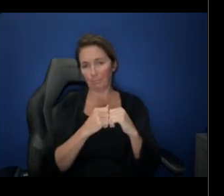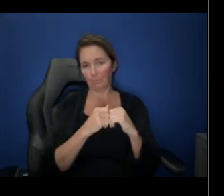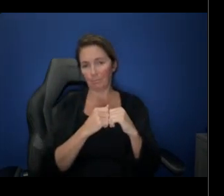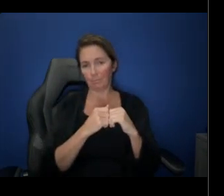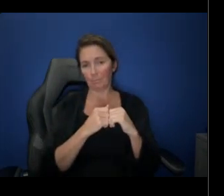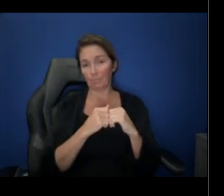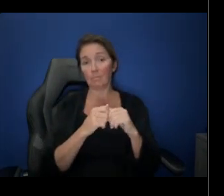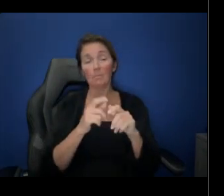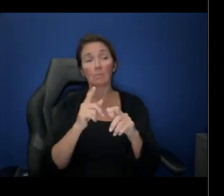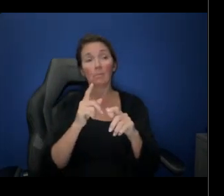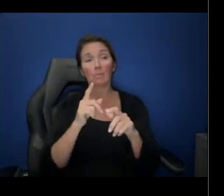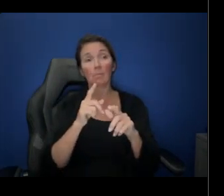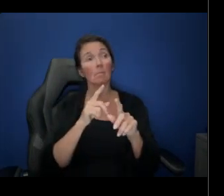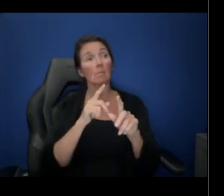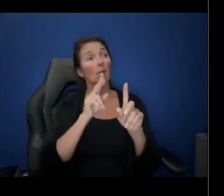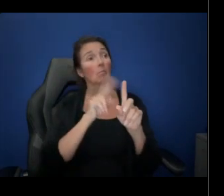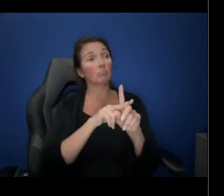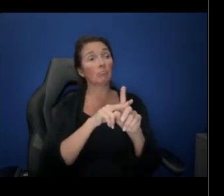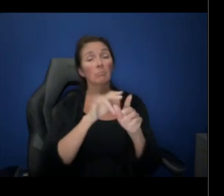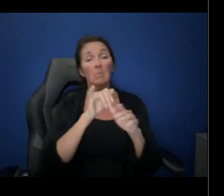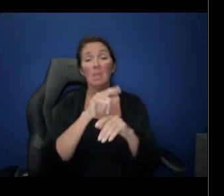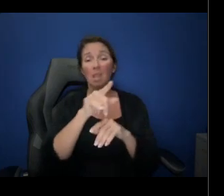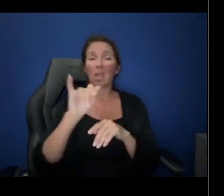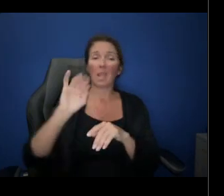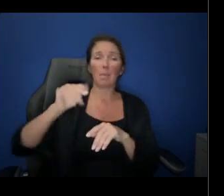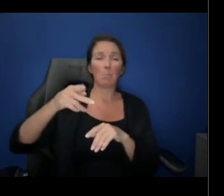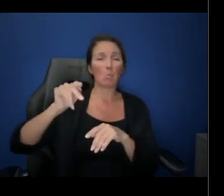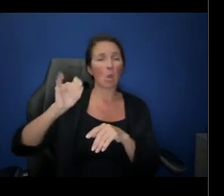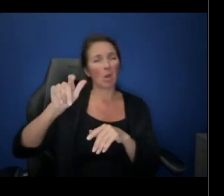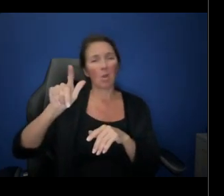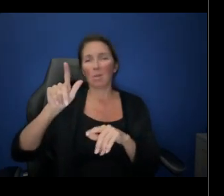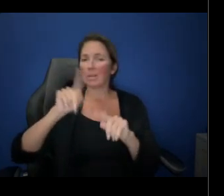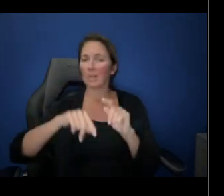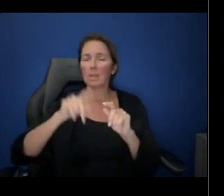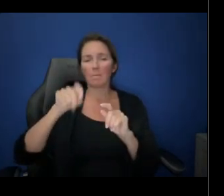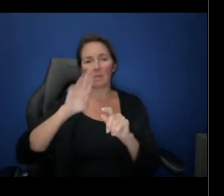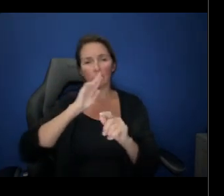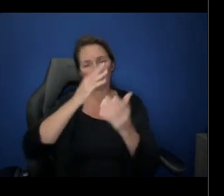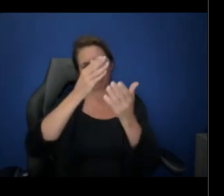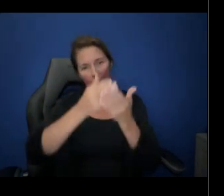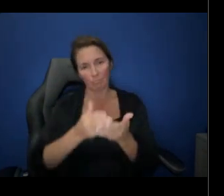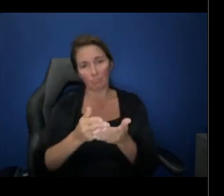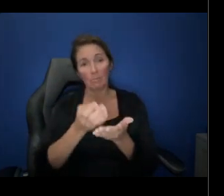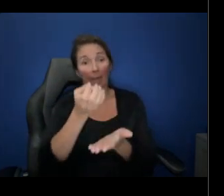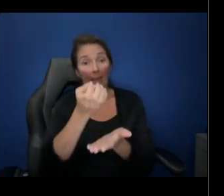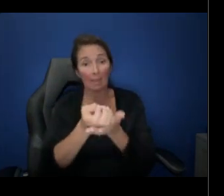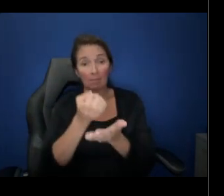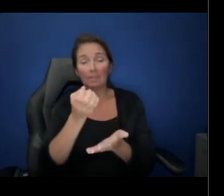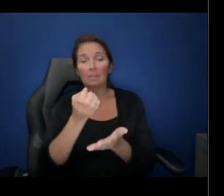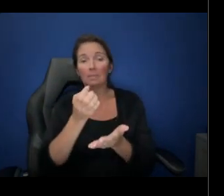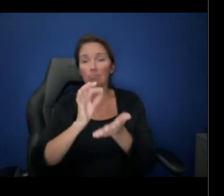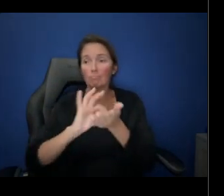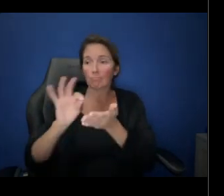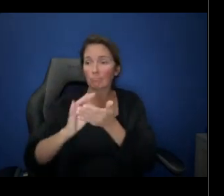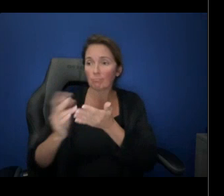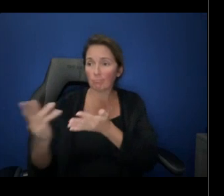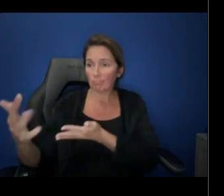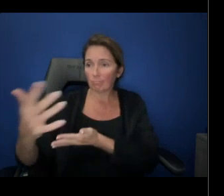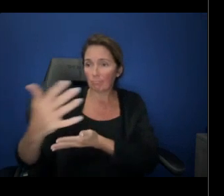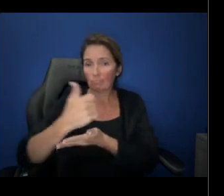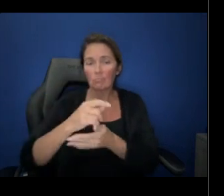Claims of site impracticality should always be substantiated by evidence tabulated during